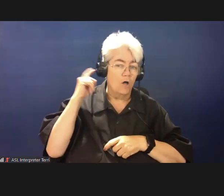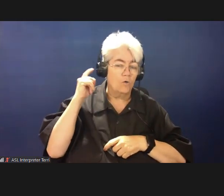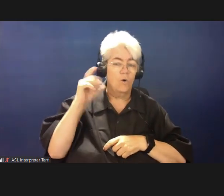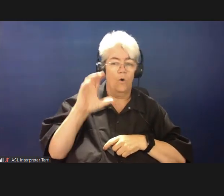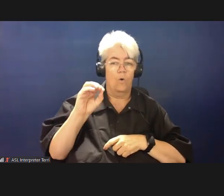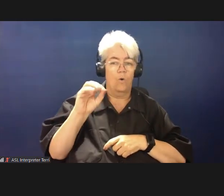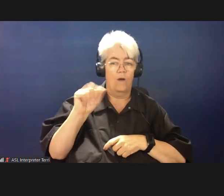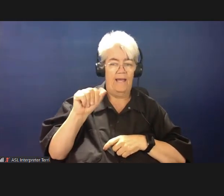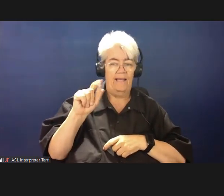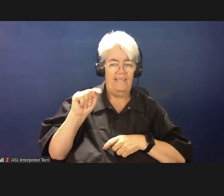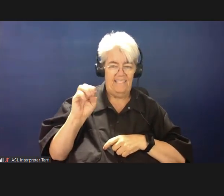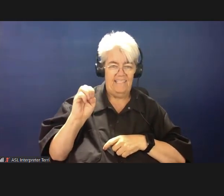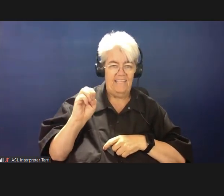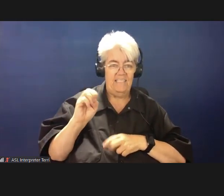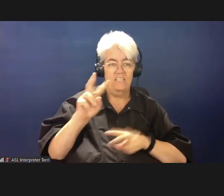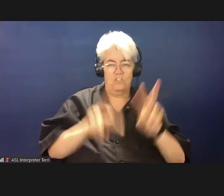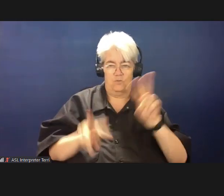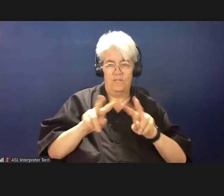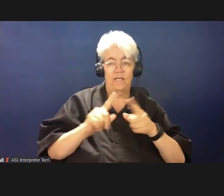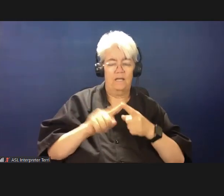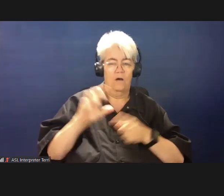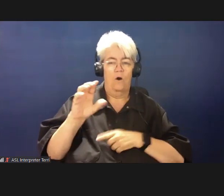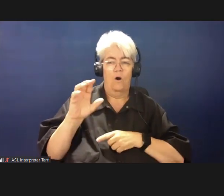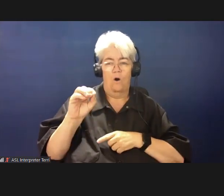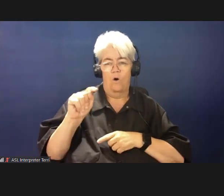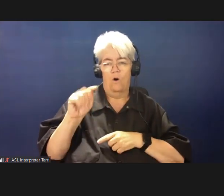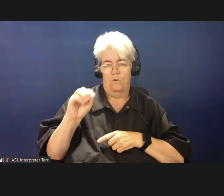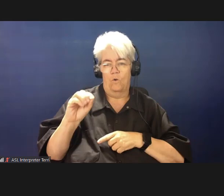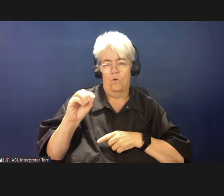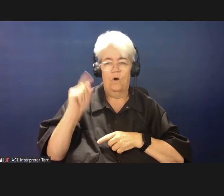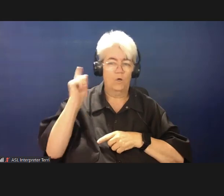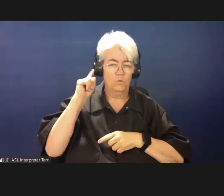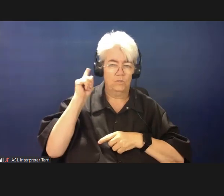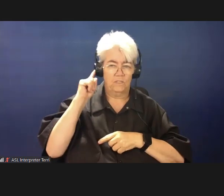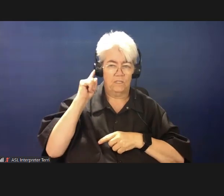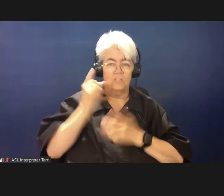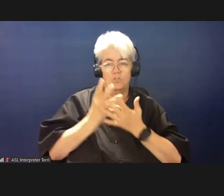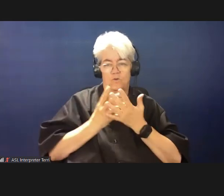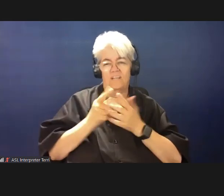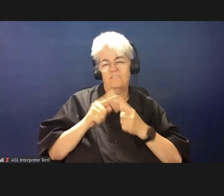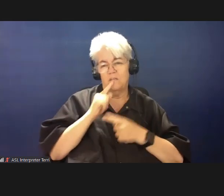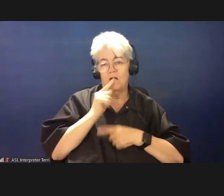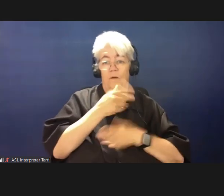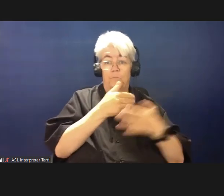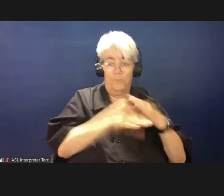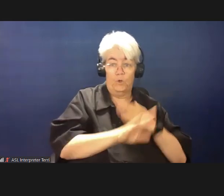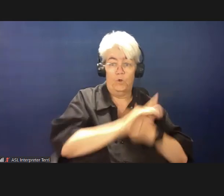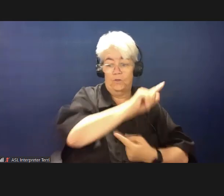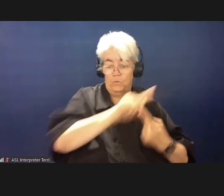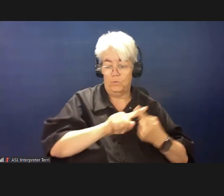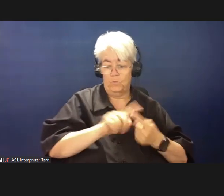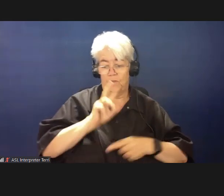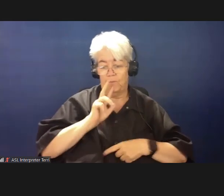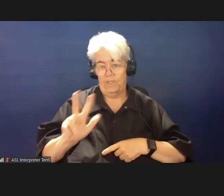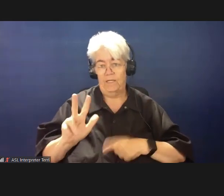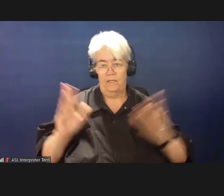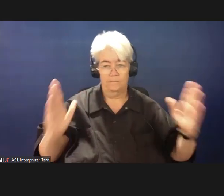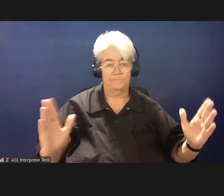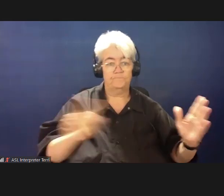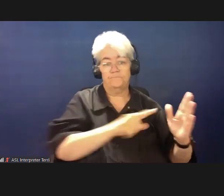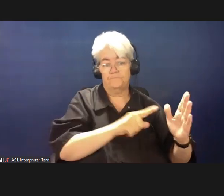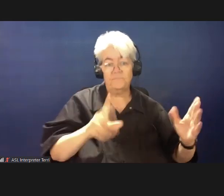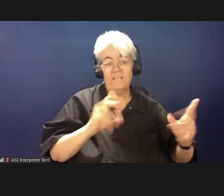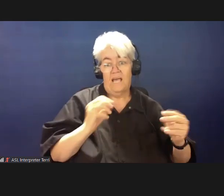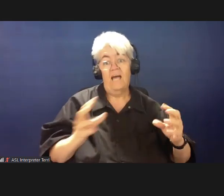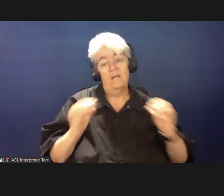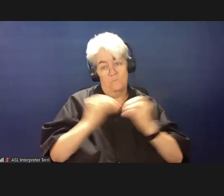OAE screening, which is the recommended method for children birth to 3 years of age and is increasingly recommended for